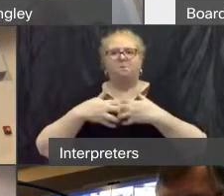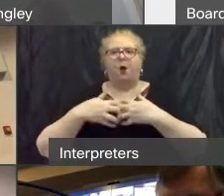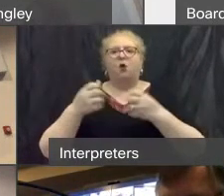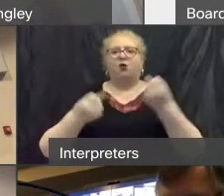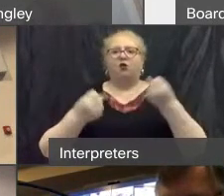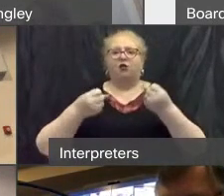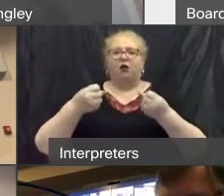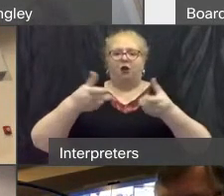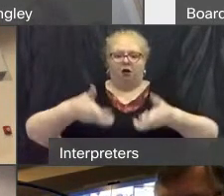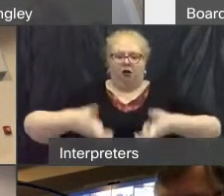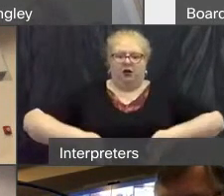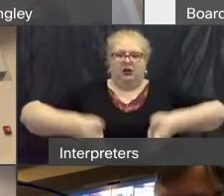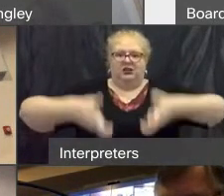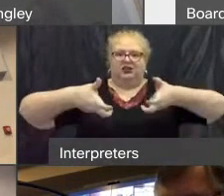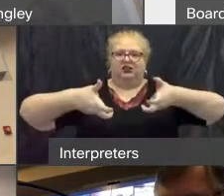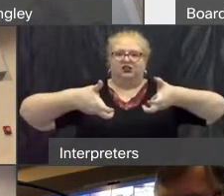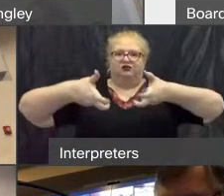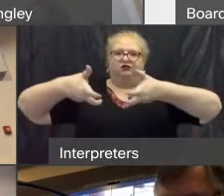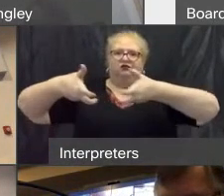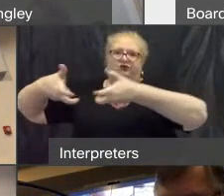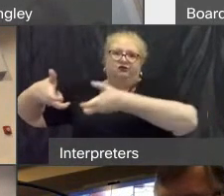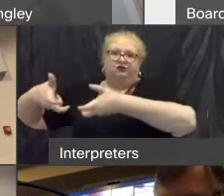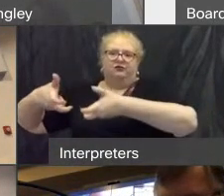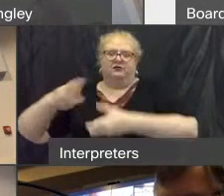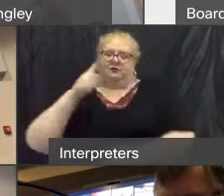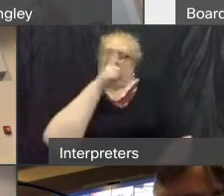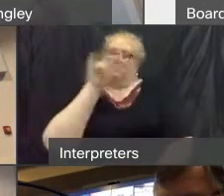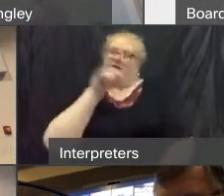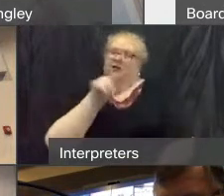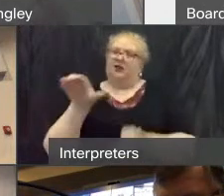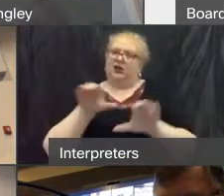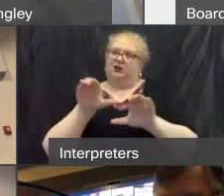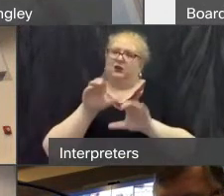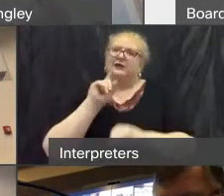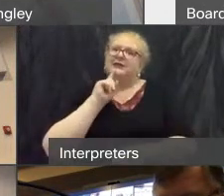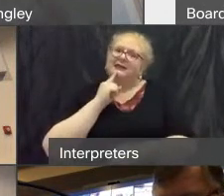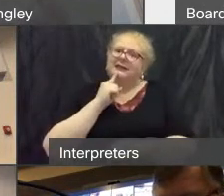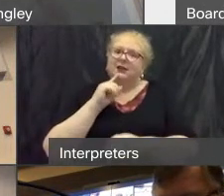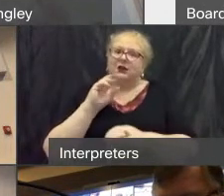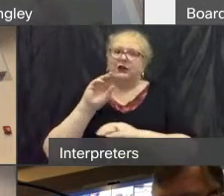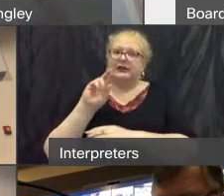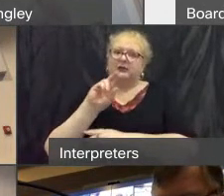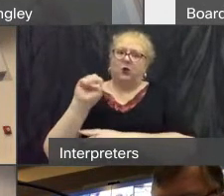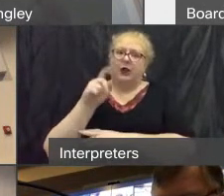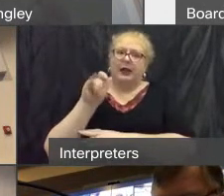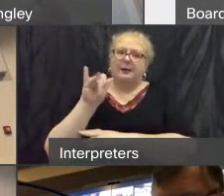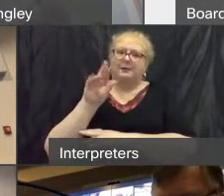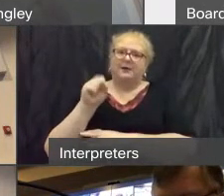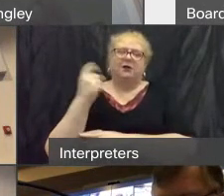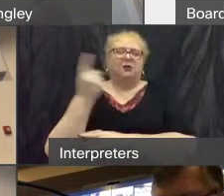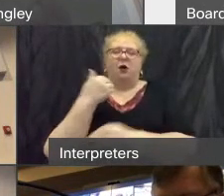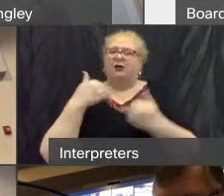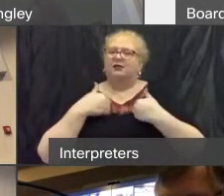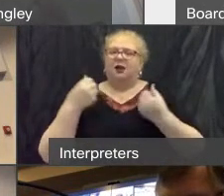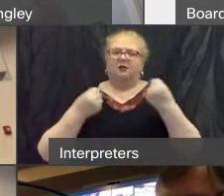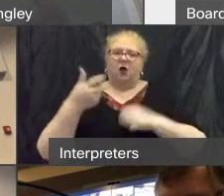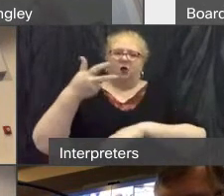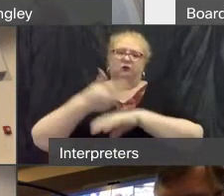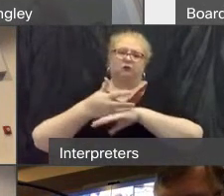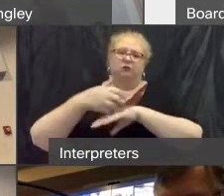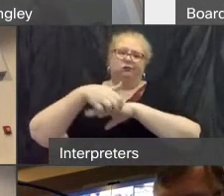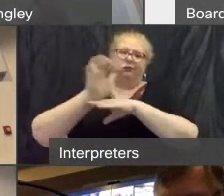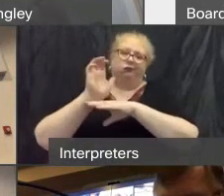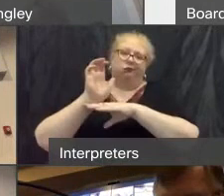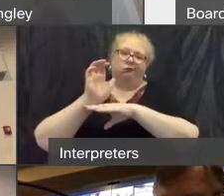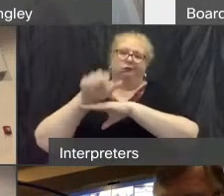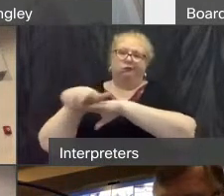that looks like some serious repairs to me, and there are always cars with the hood up. So can you follow up and